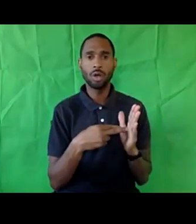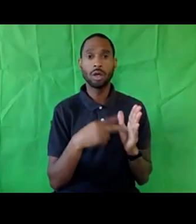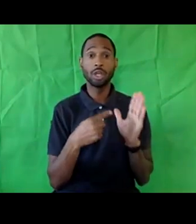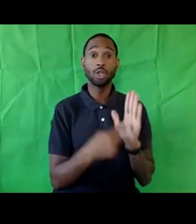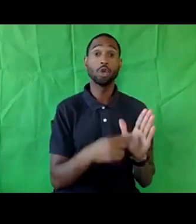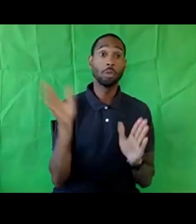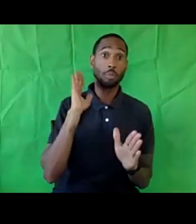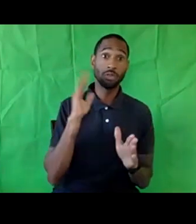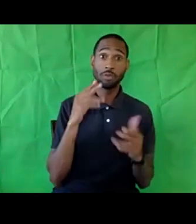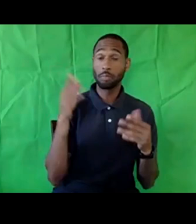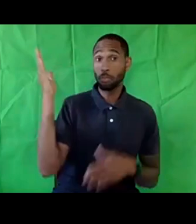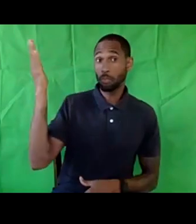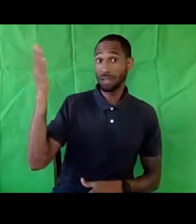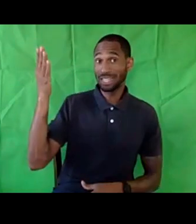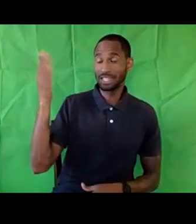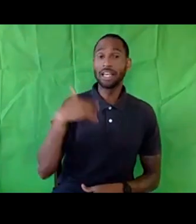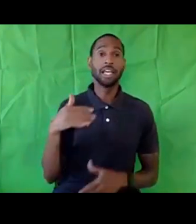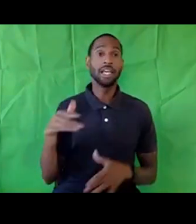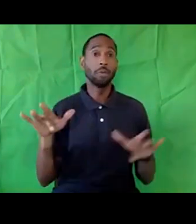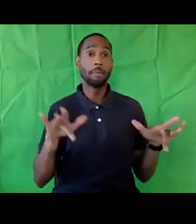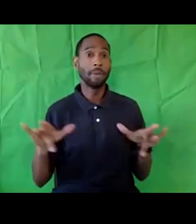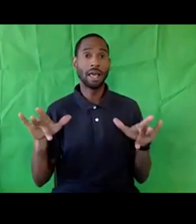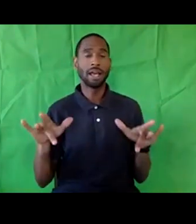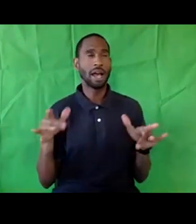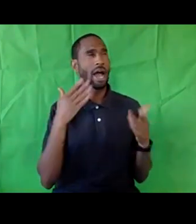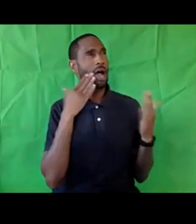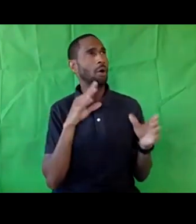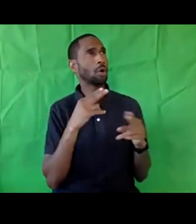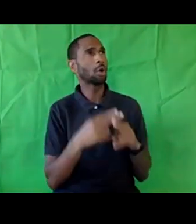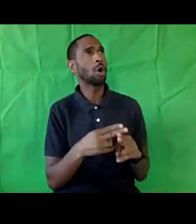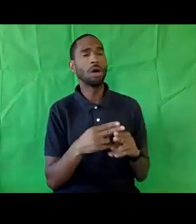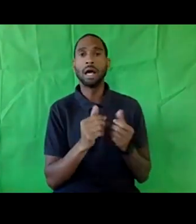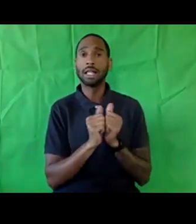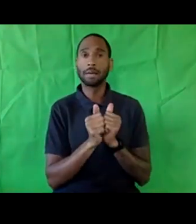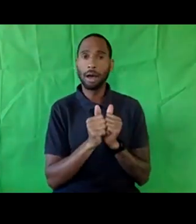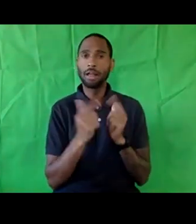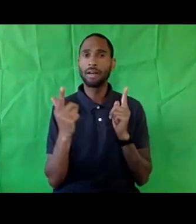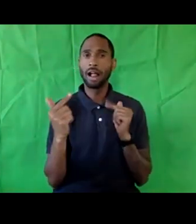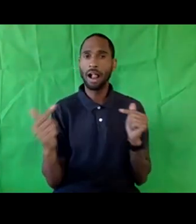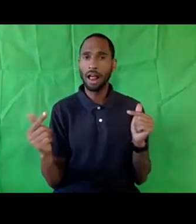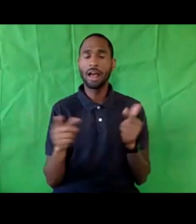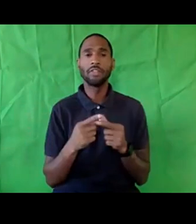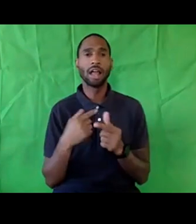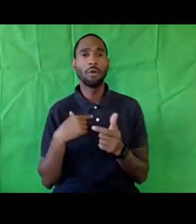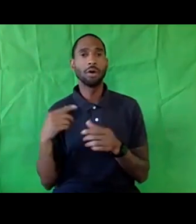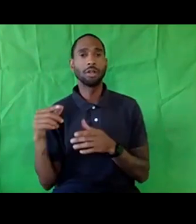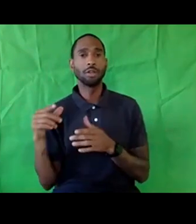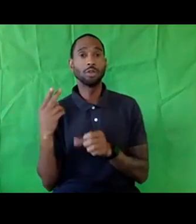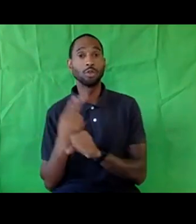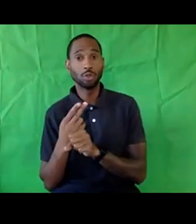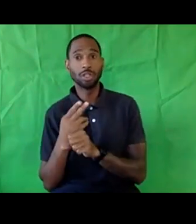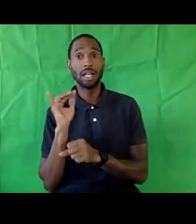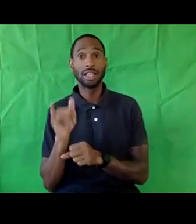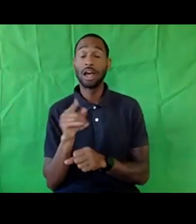presentation. And he would play, I don't know, the competitive la la la, and I would play and that was